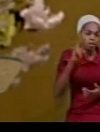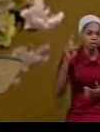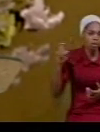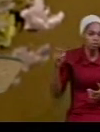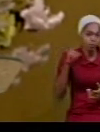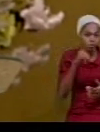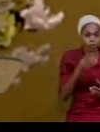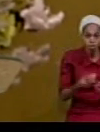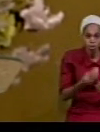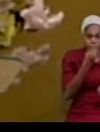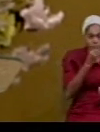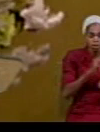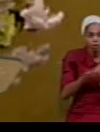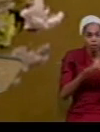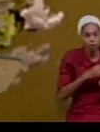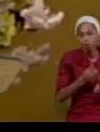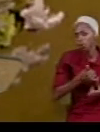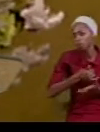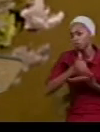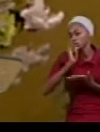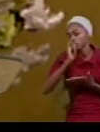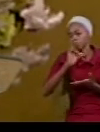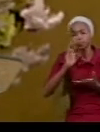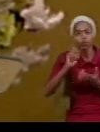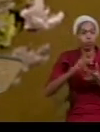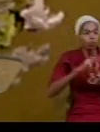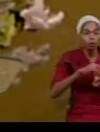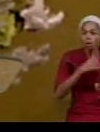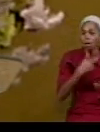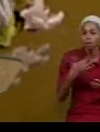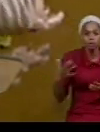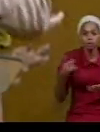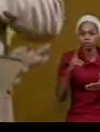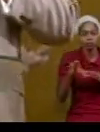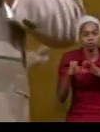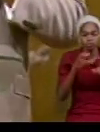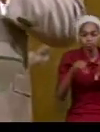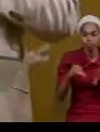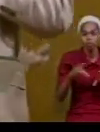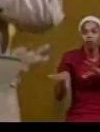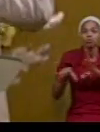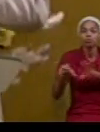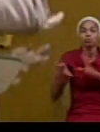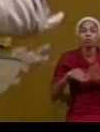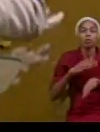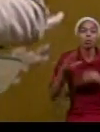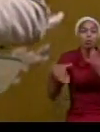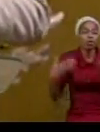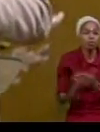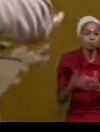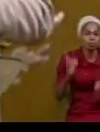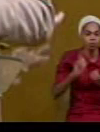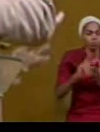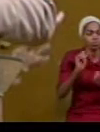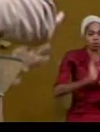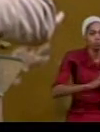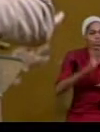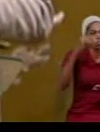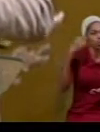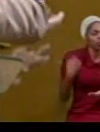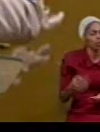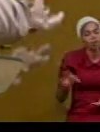ye eat or drink, or whatsoever ye do, you do all to what? To the glory